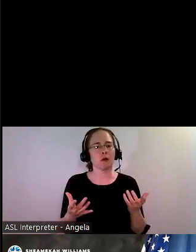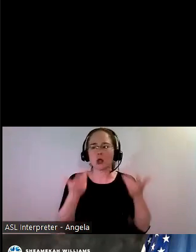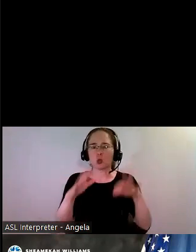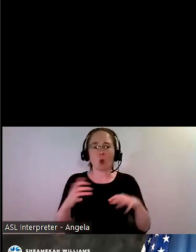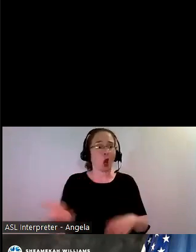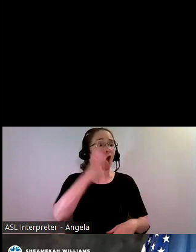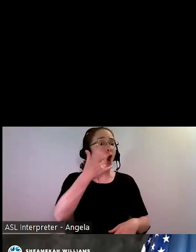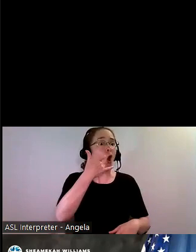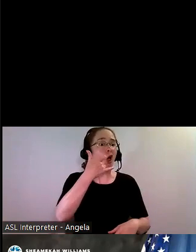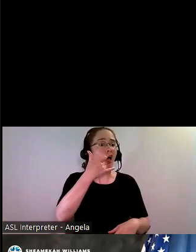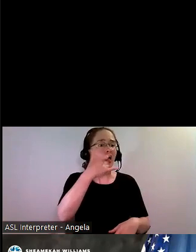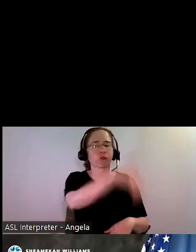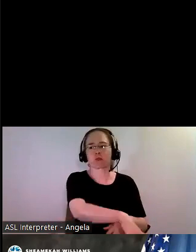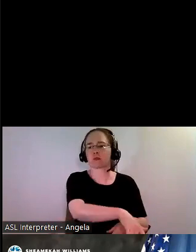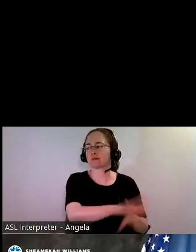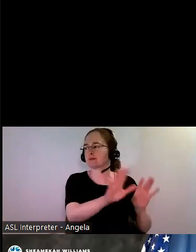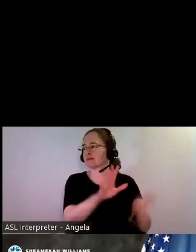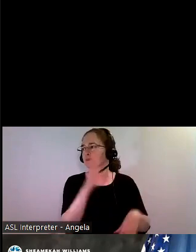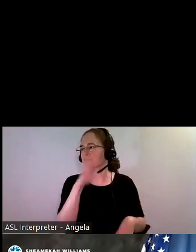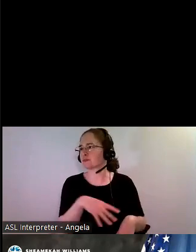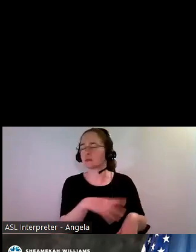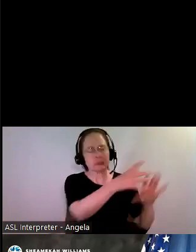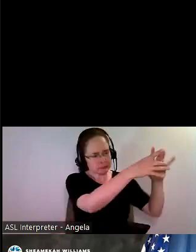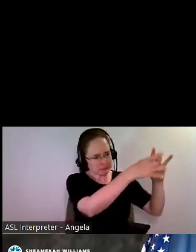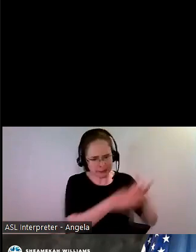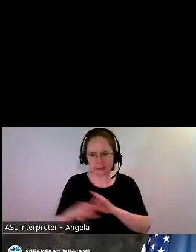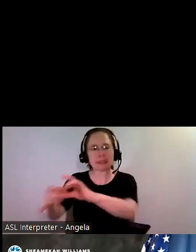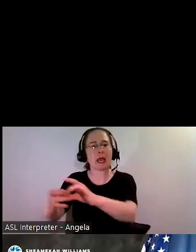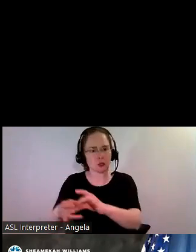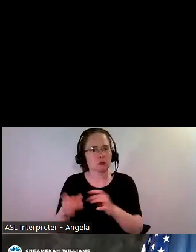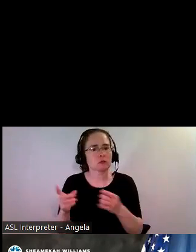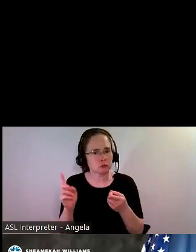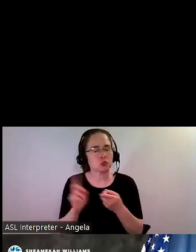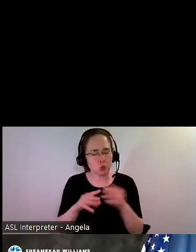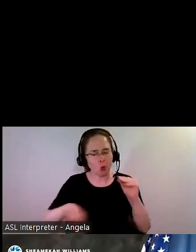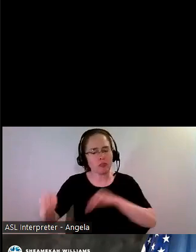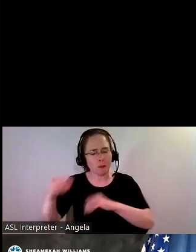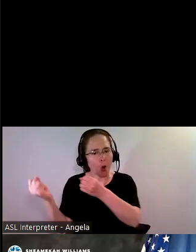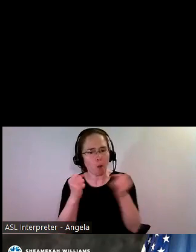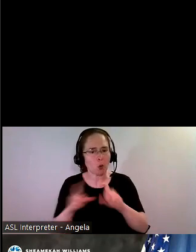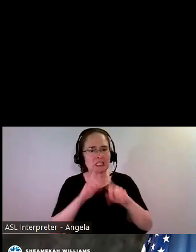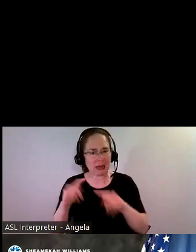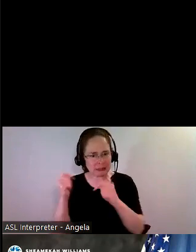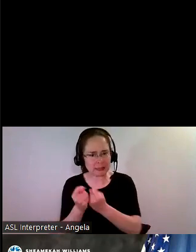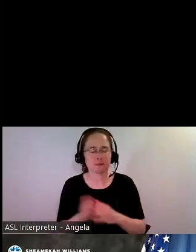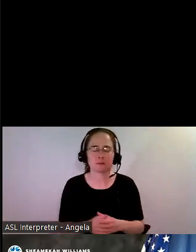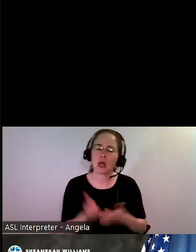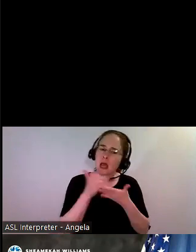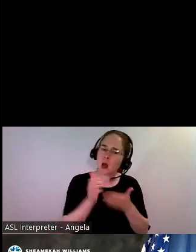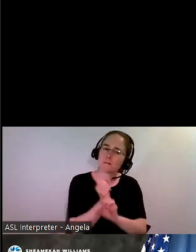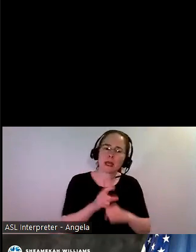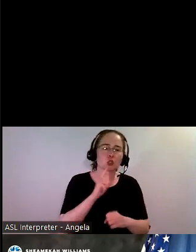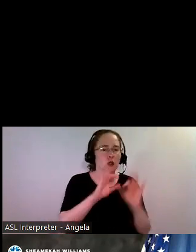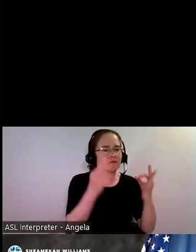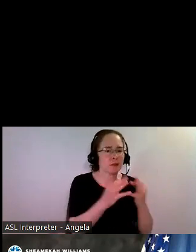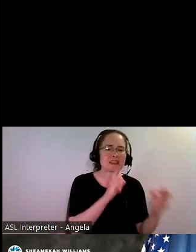to engage with the person that's going to be able to provide the response, and our call centers do that, making sure that families stay connected from the time that they call